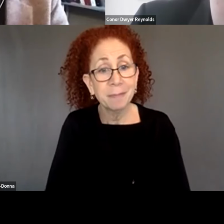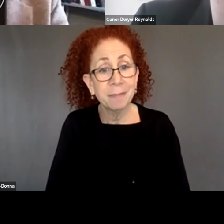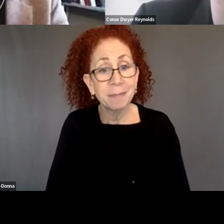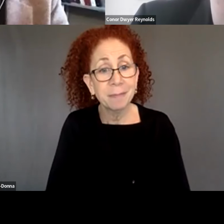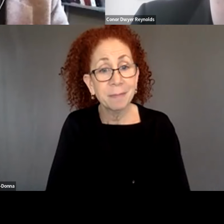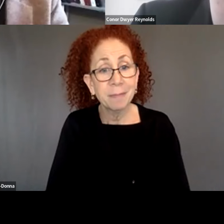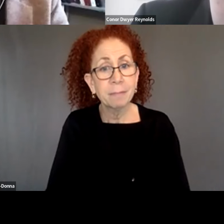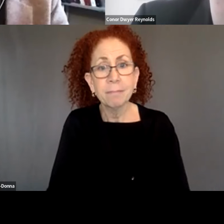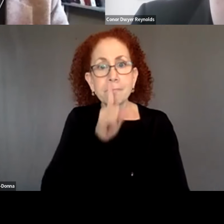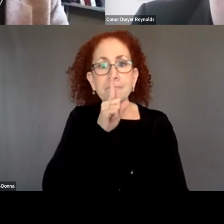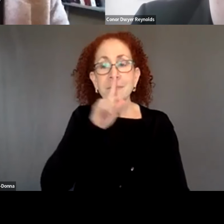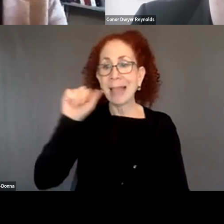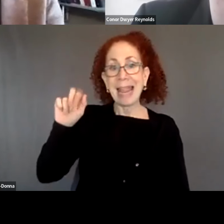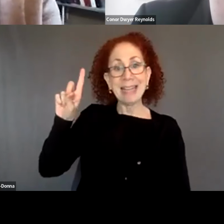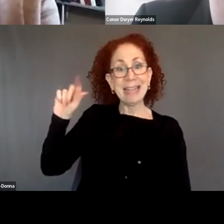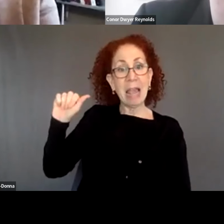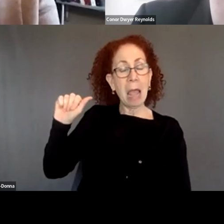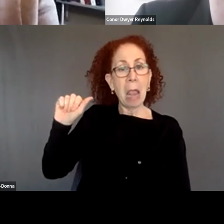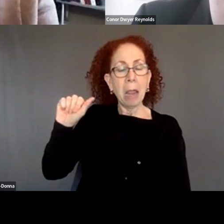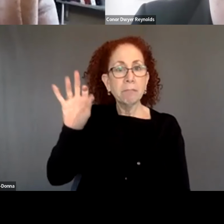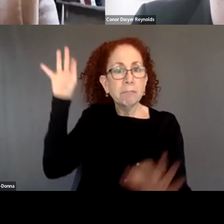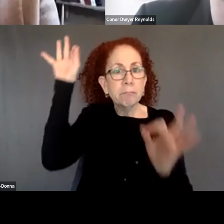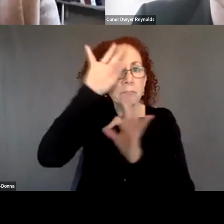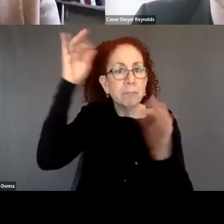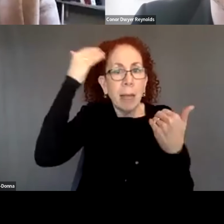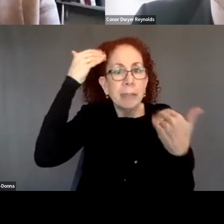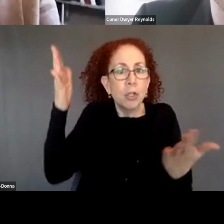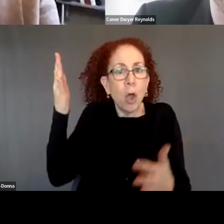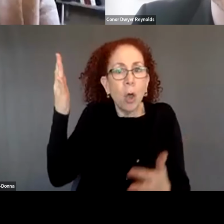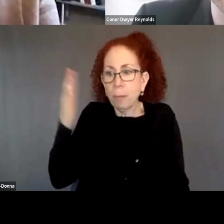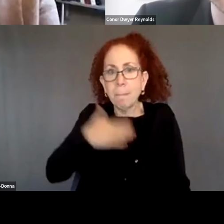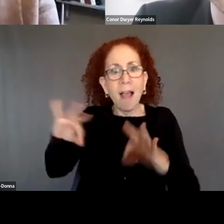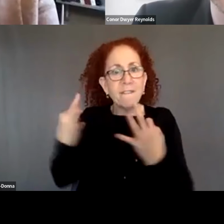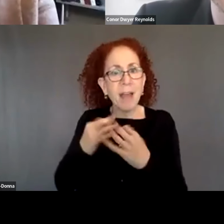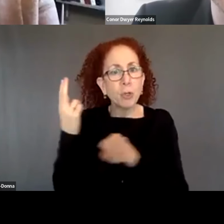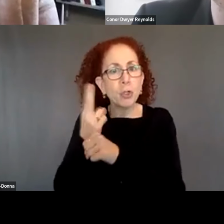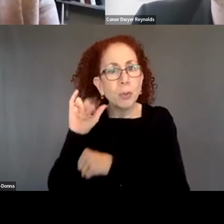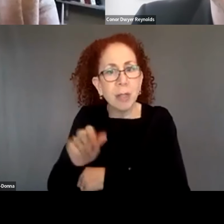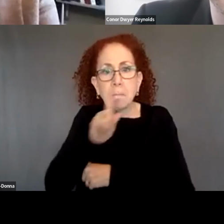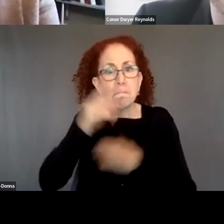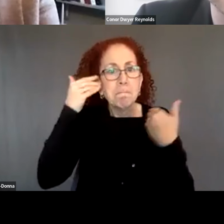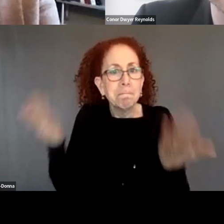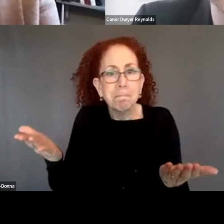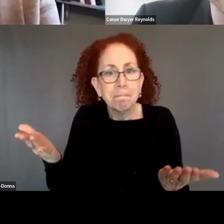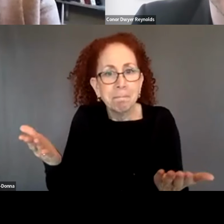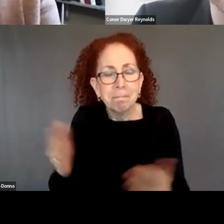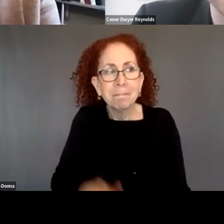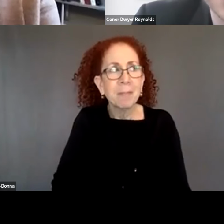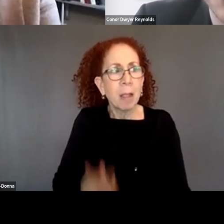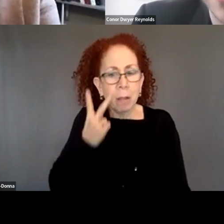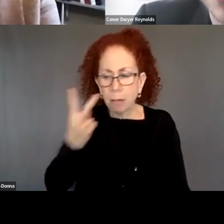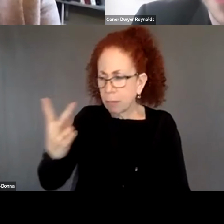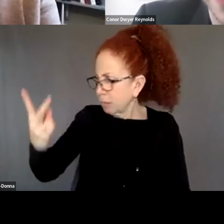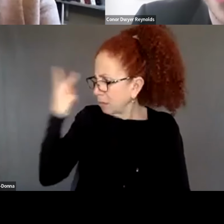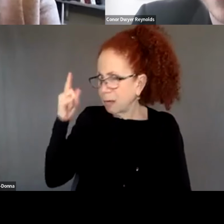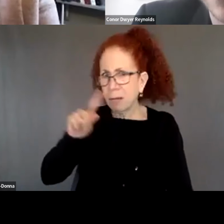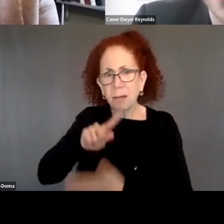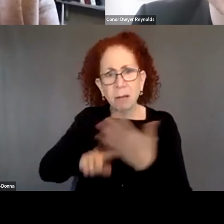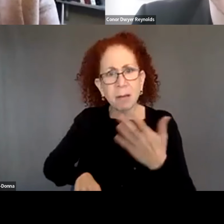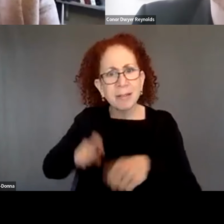the Americans with Disabilities Act was something that anyone in my family could access. I think about all the different times in which